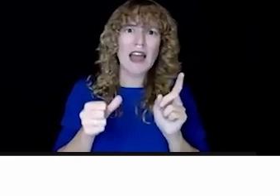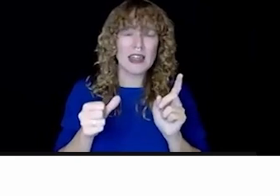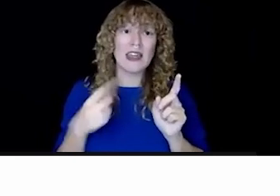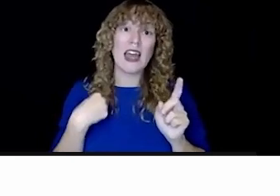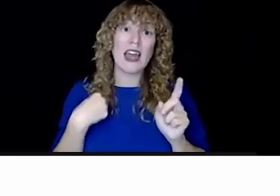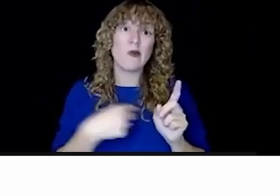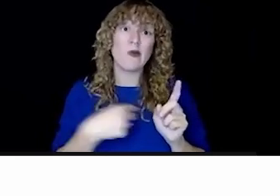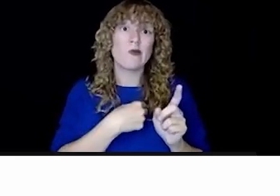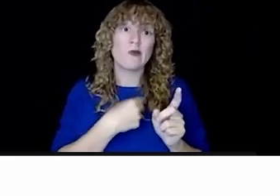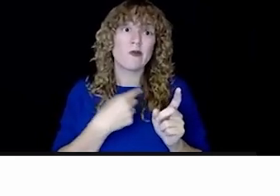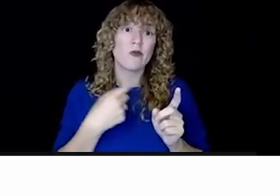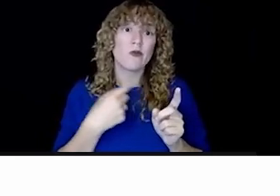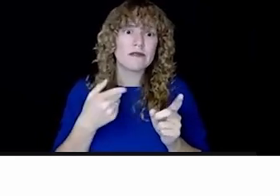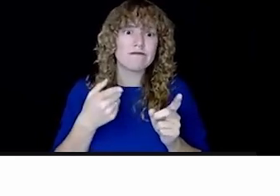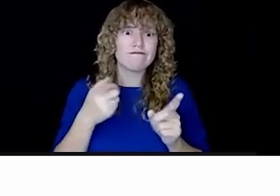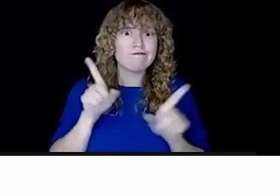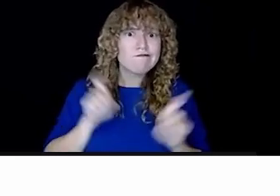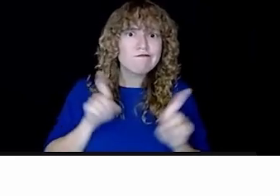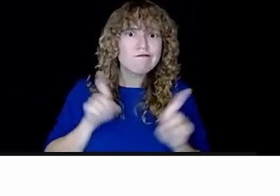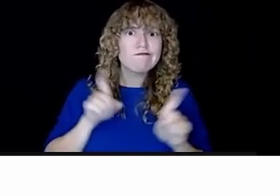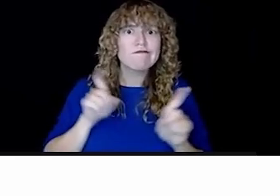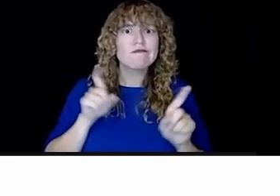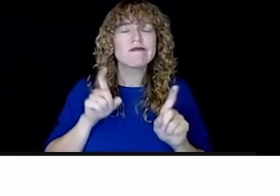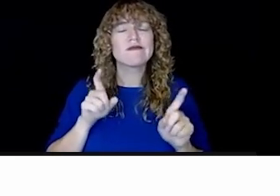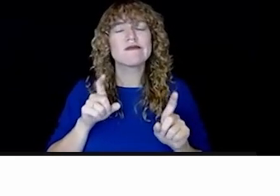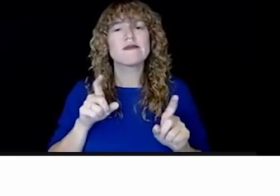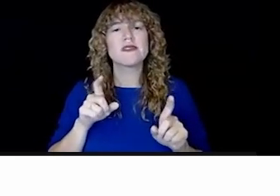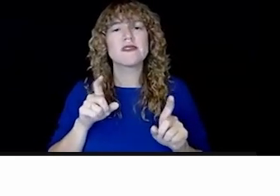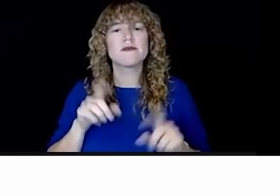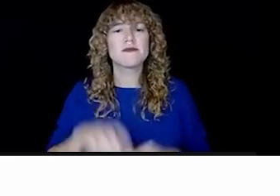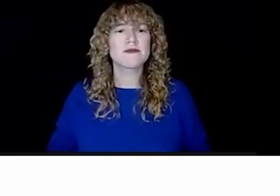across during our study.